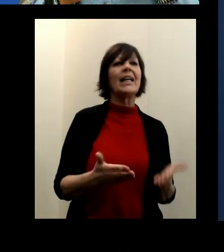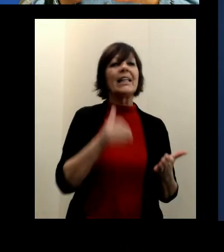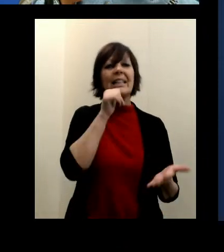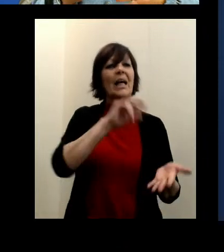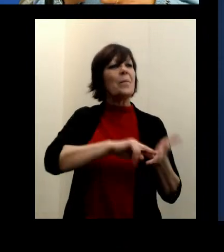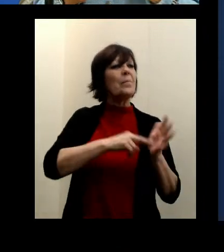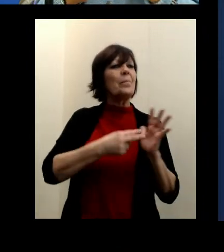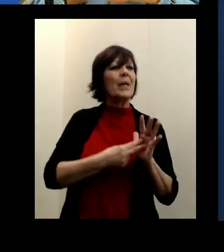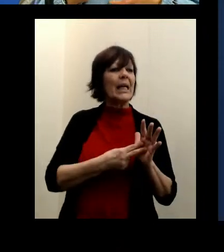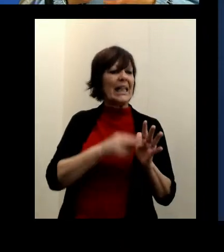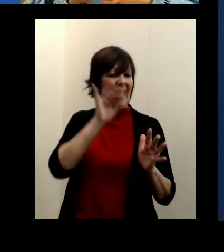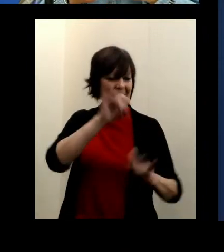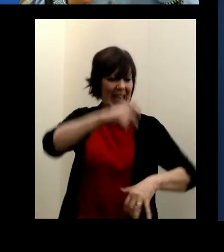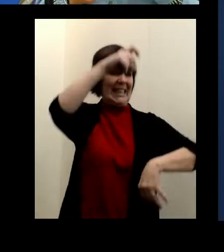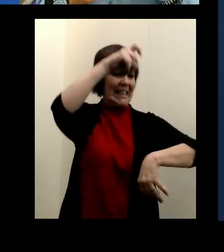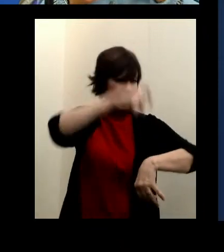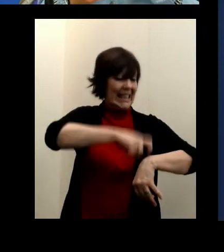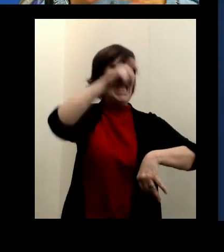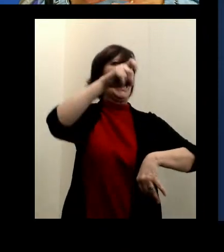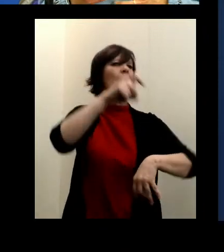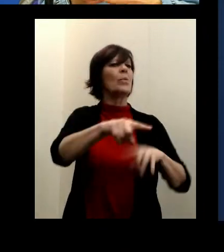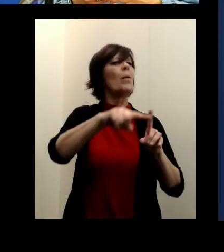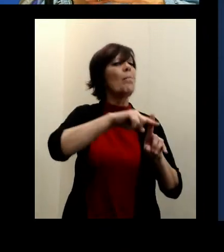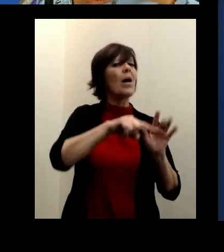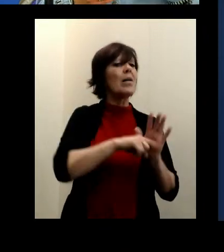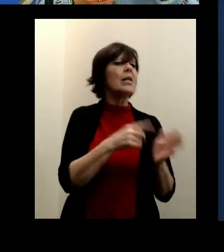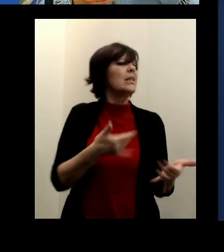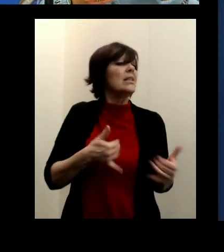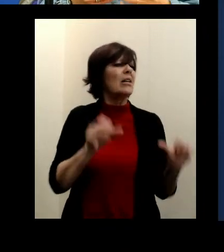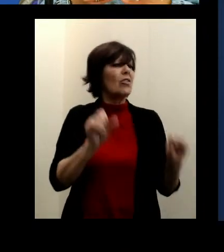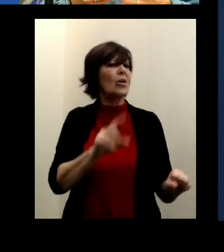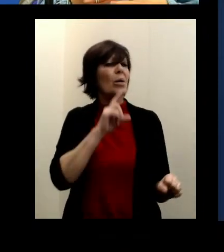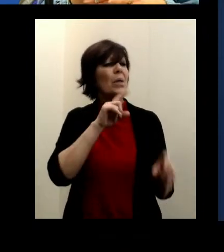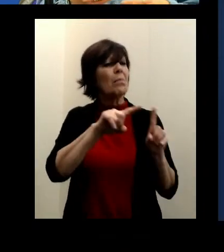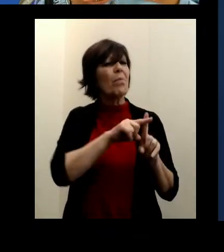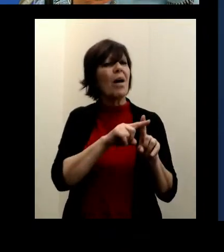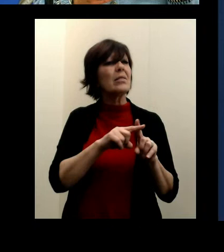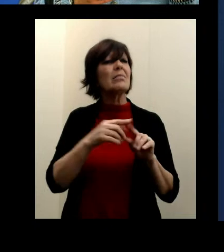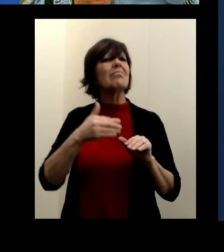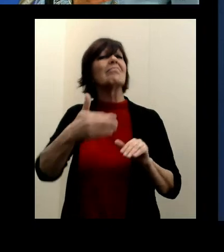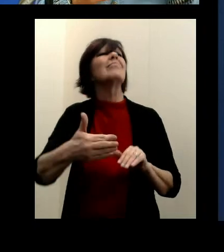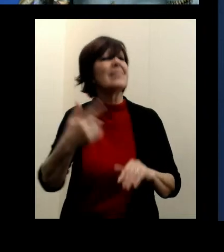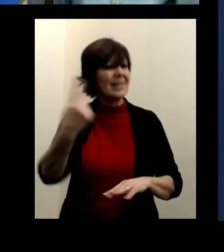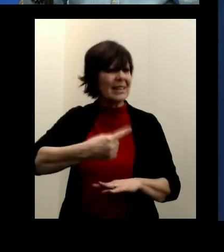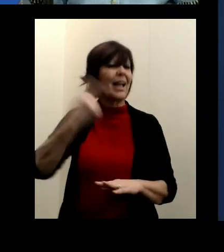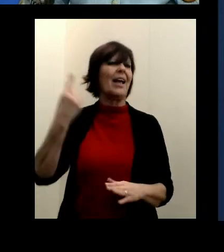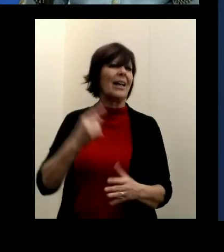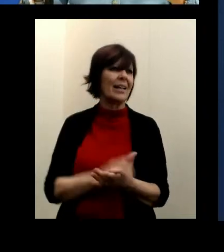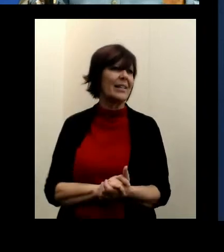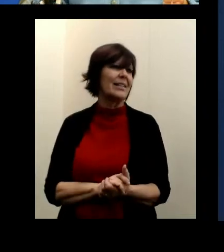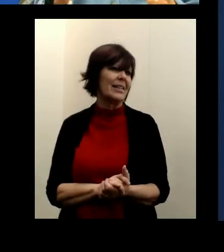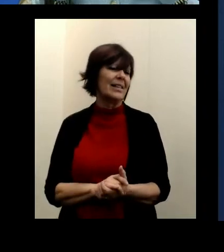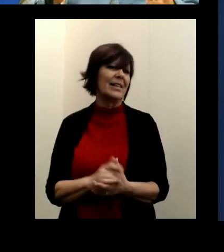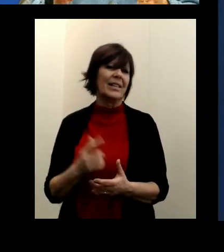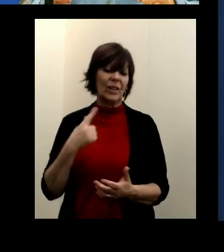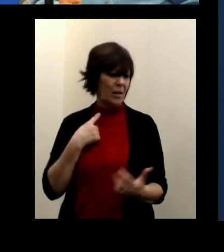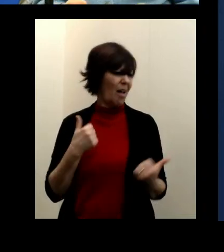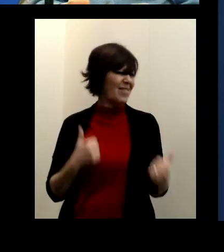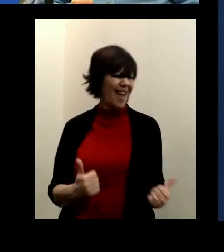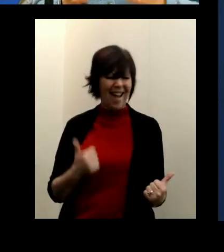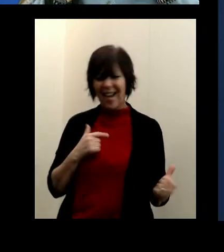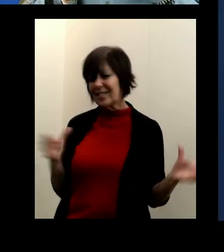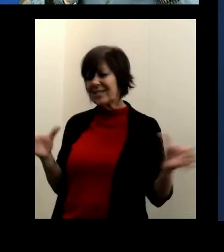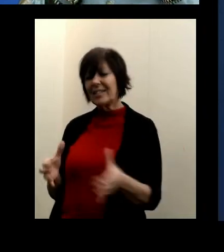days, after their exposure, the test is negative. So they're like, hey, I'm good. I can get together